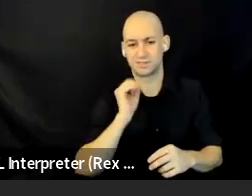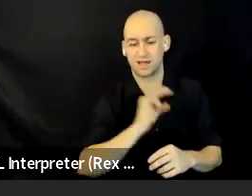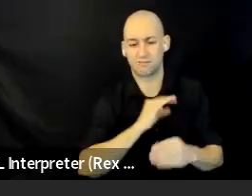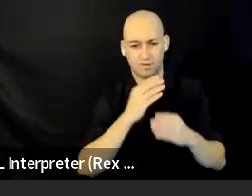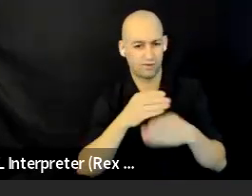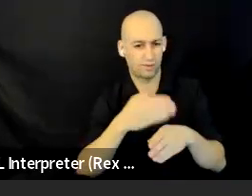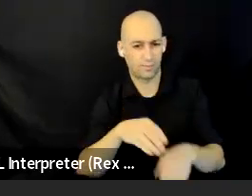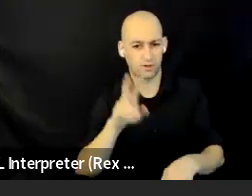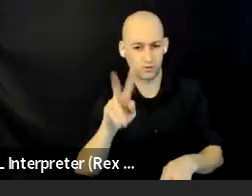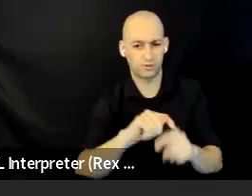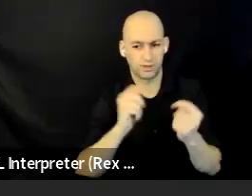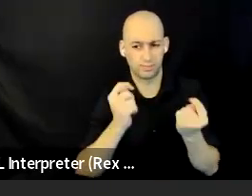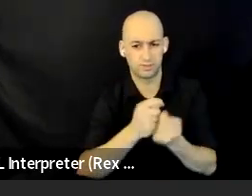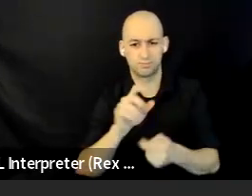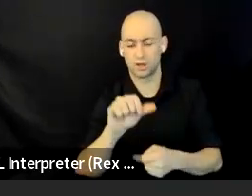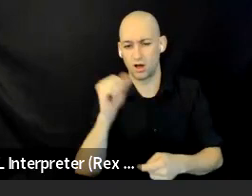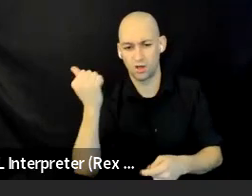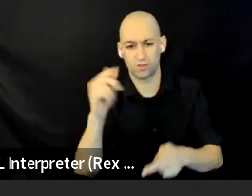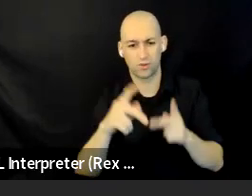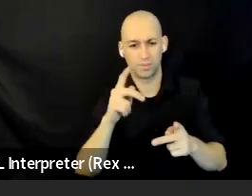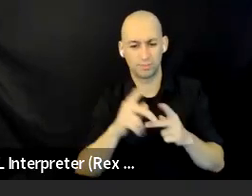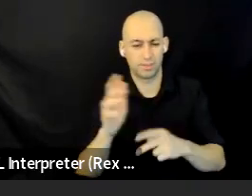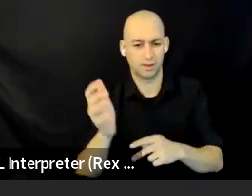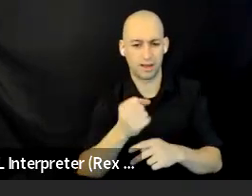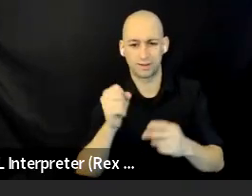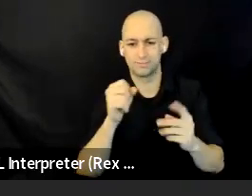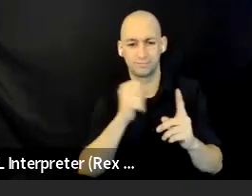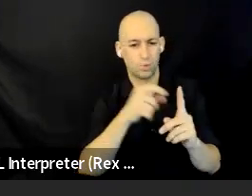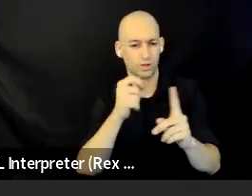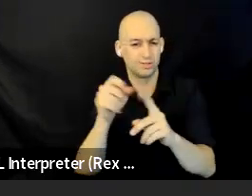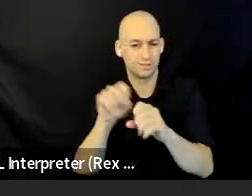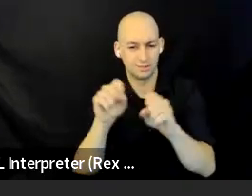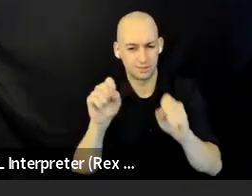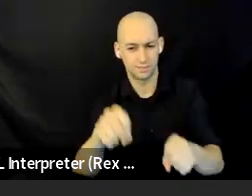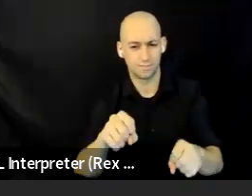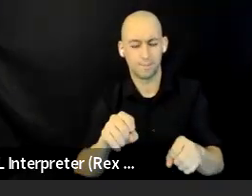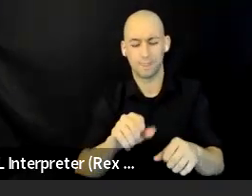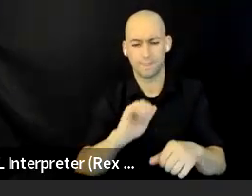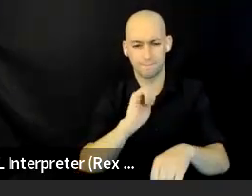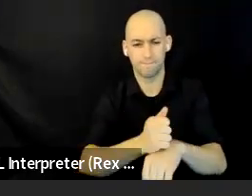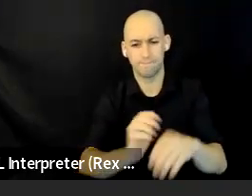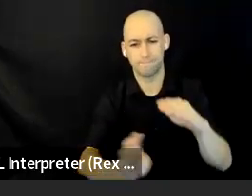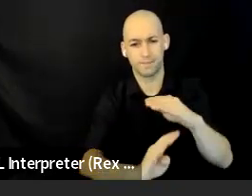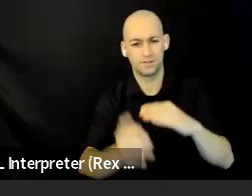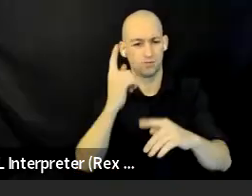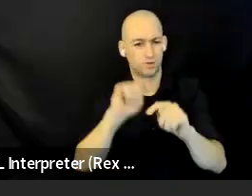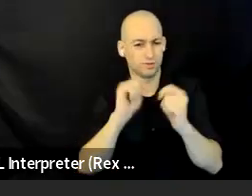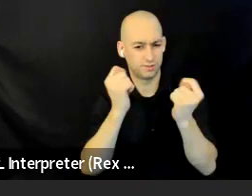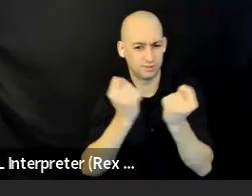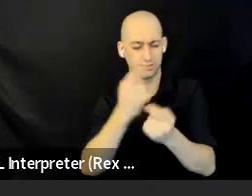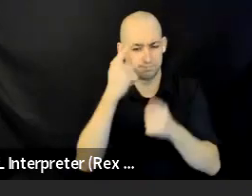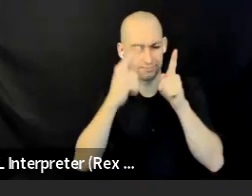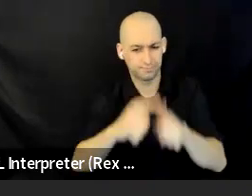Eligible nominations received scores from each individual evaluator, which formed the basis for a team consensus score.